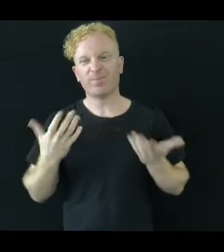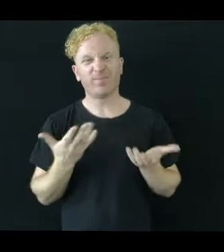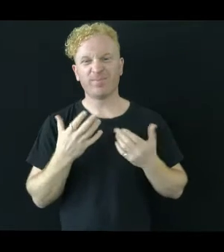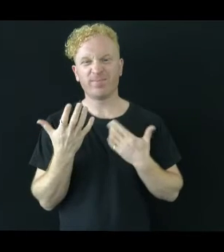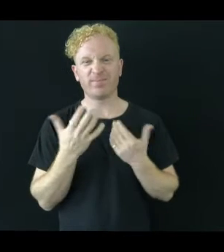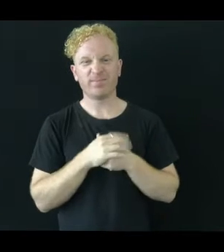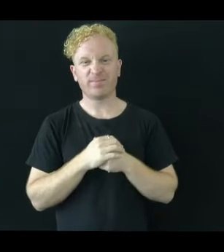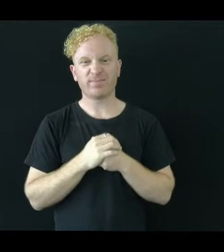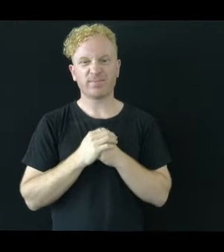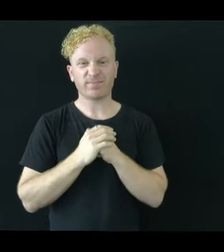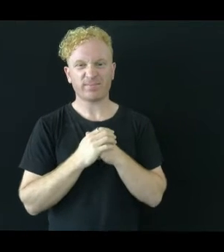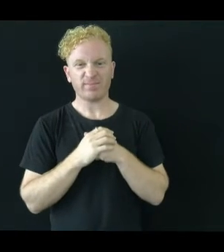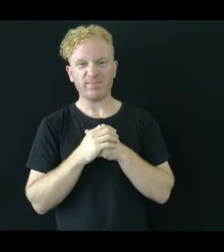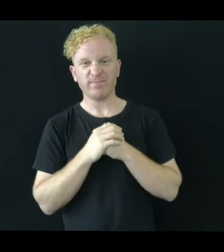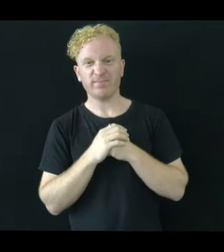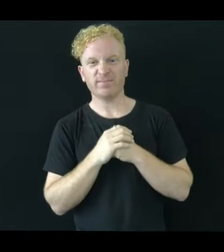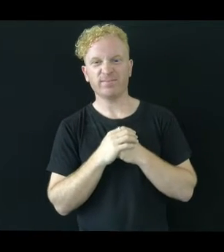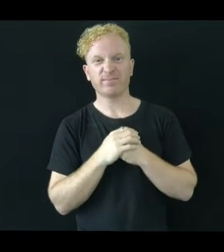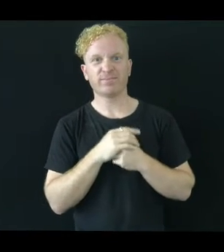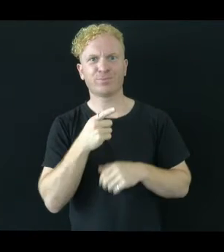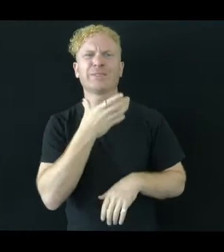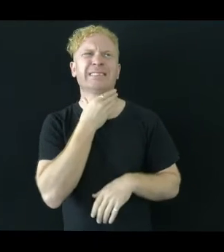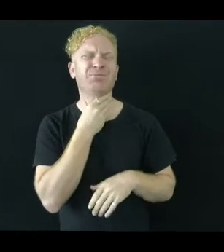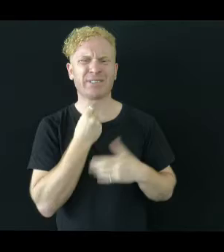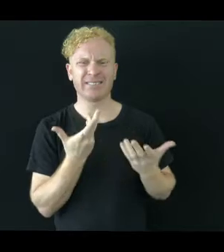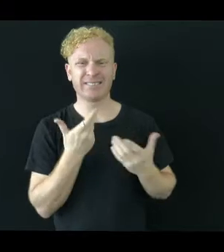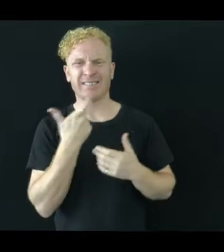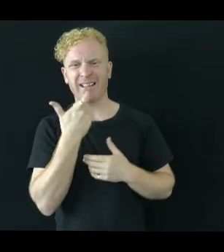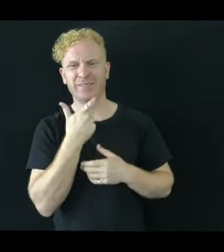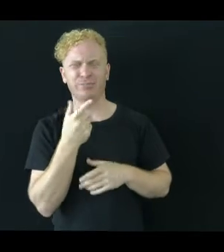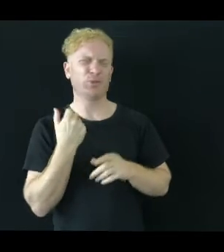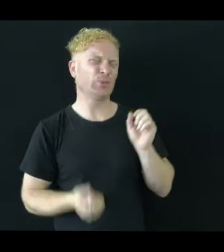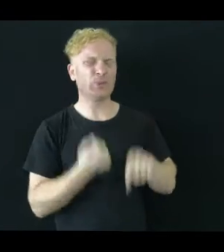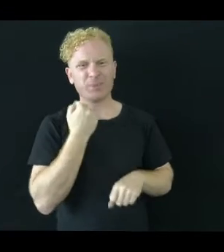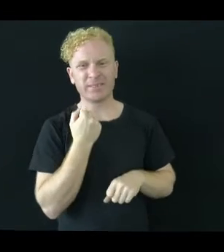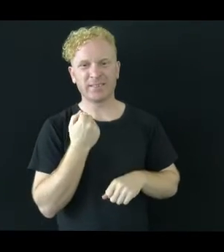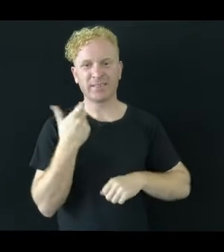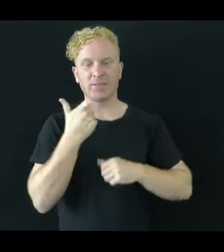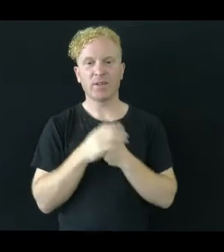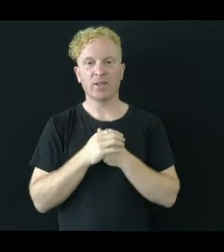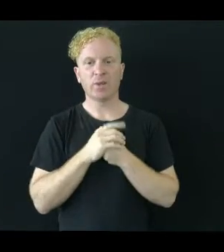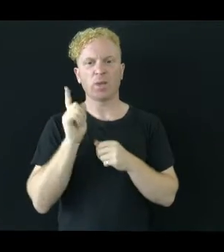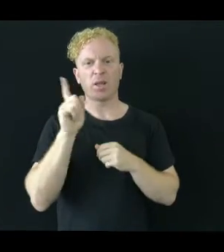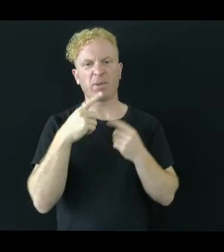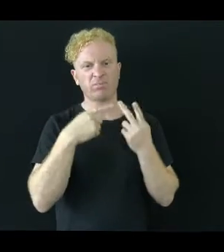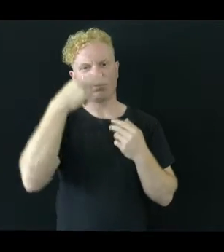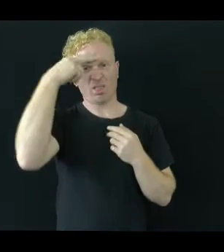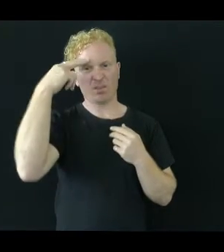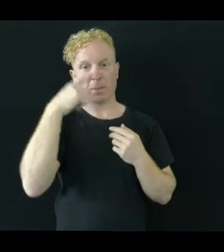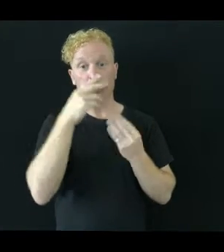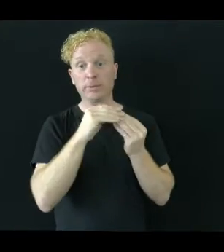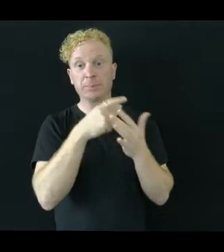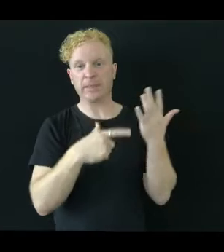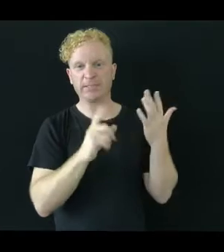that that's all you can pick up is someone in a wheelchair. That you're desperate. Yeah, which is ridiculous. And what about the stereotype that people